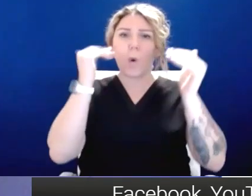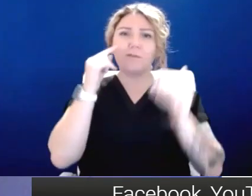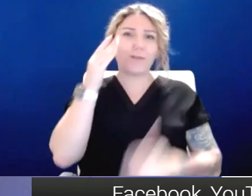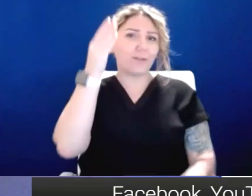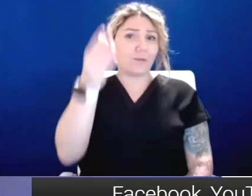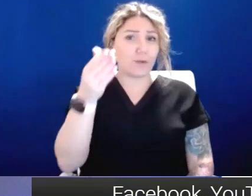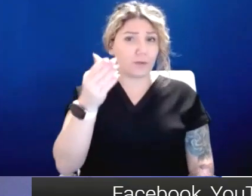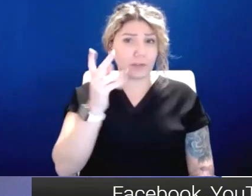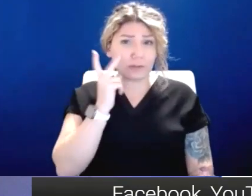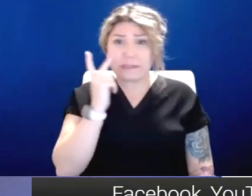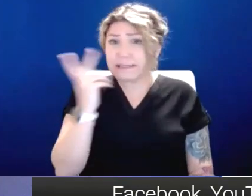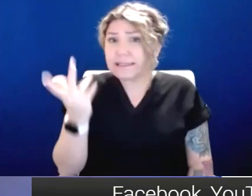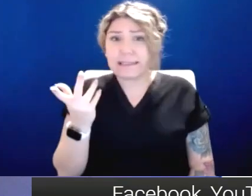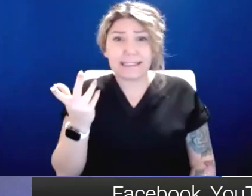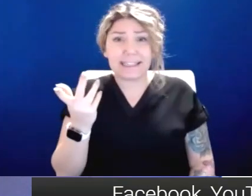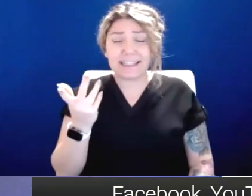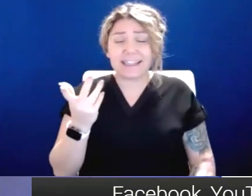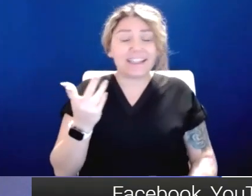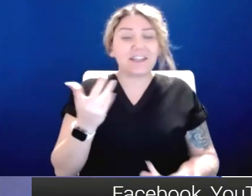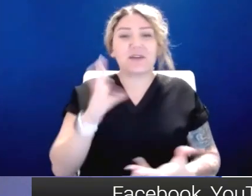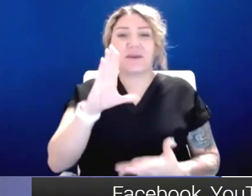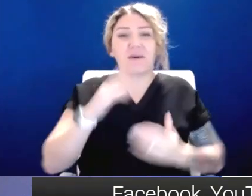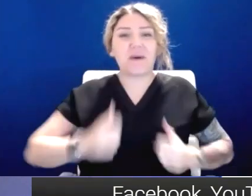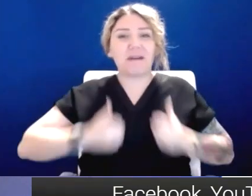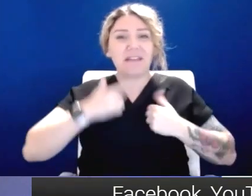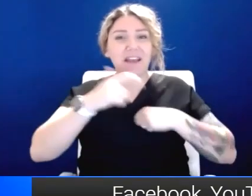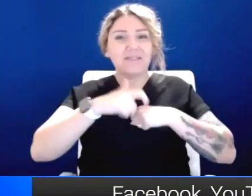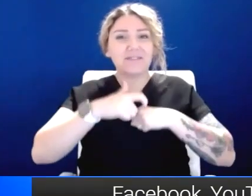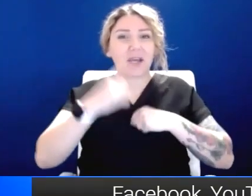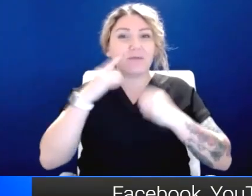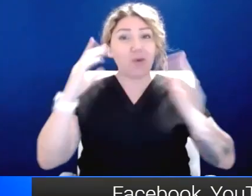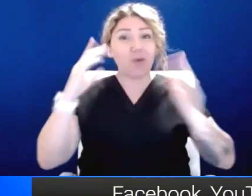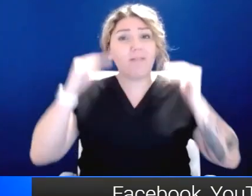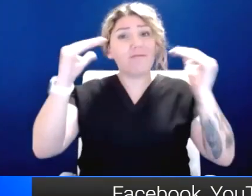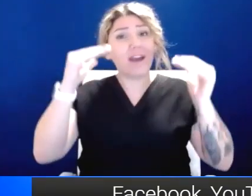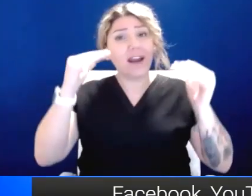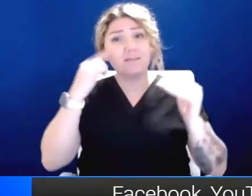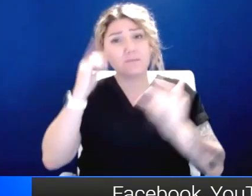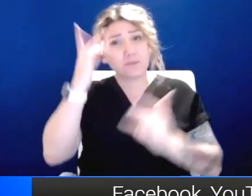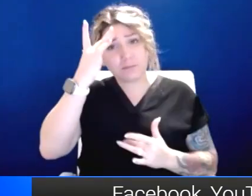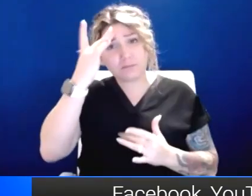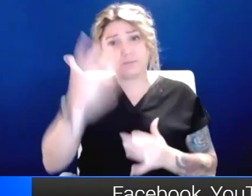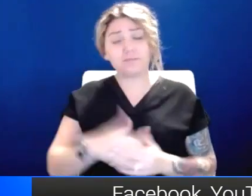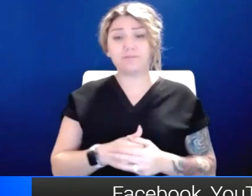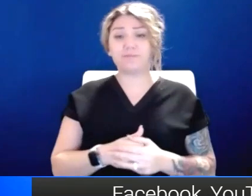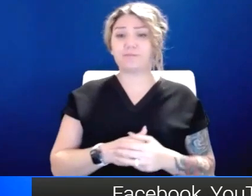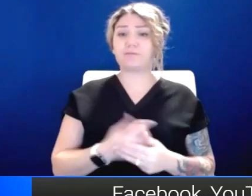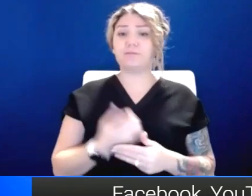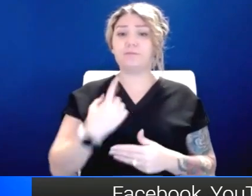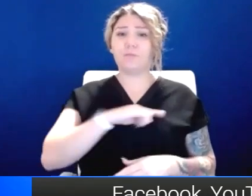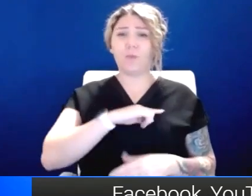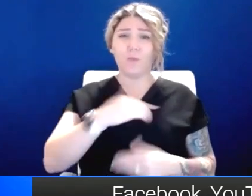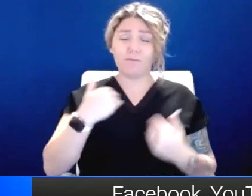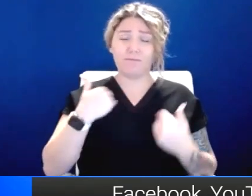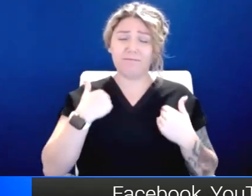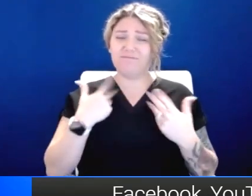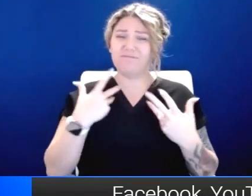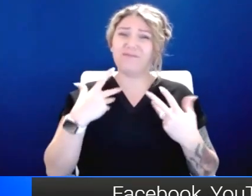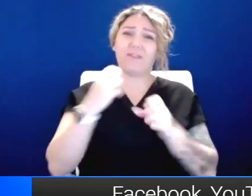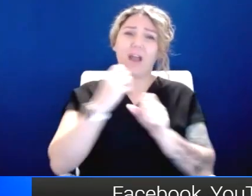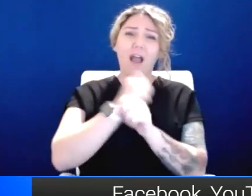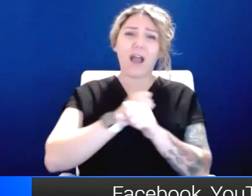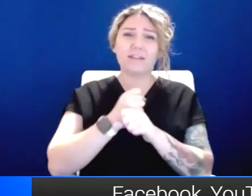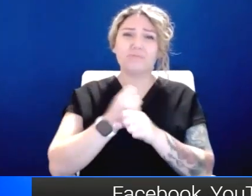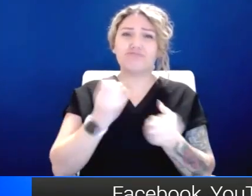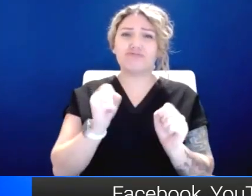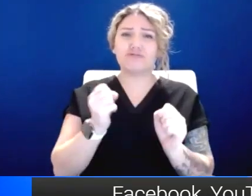see in your lifetime of advancements? Right. So, we have been fighting hard to find a cure for